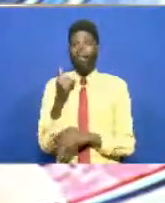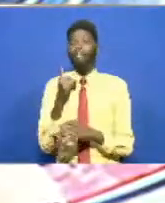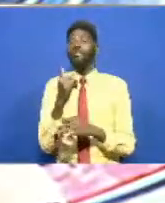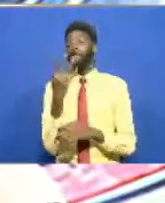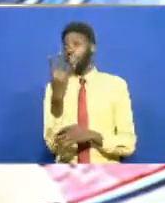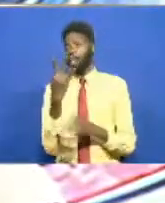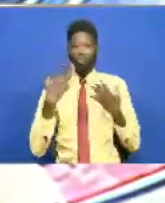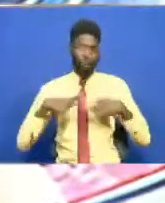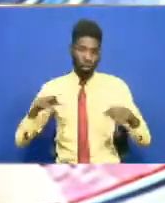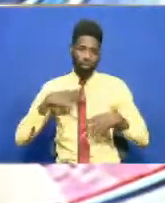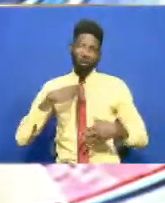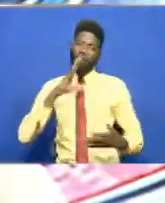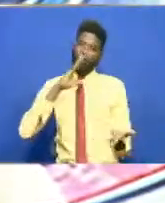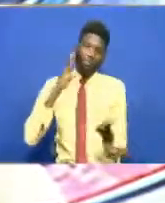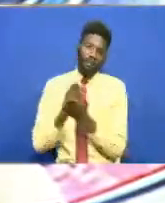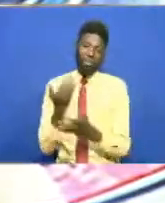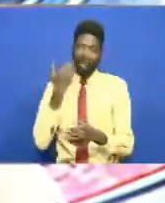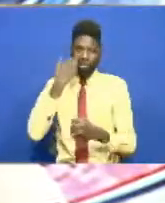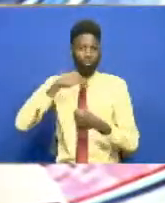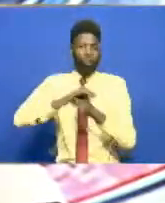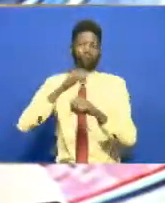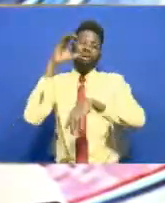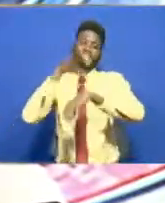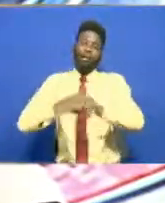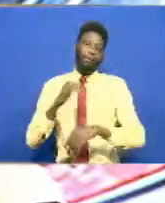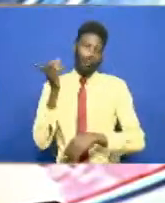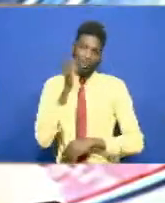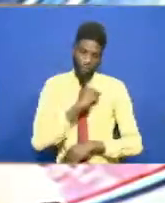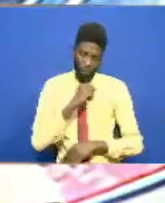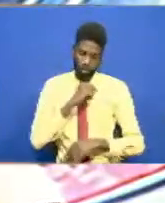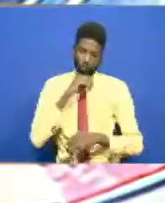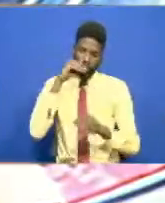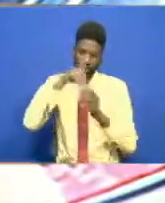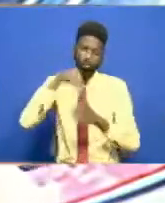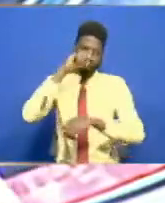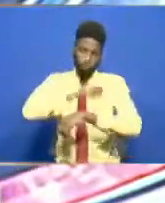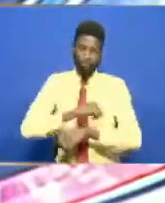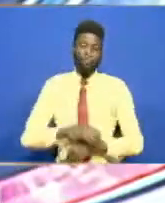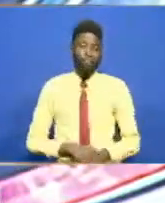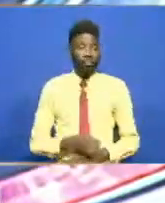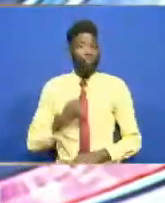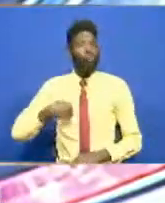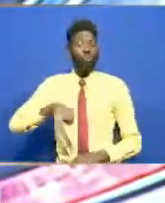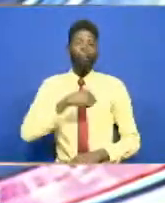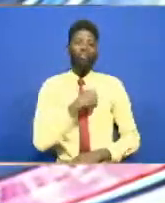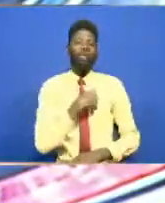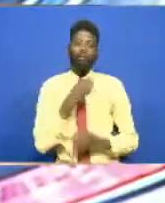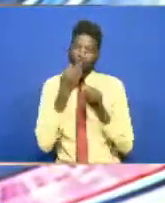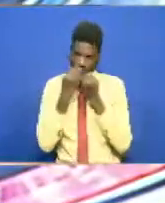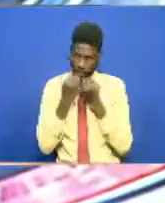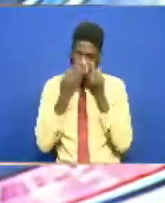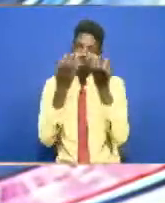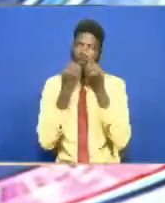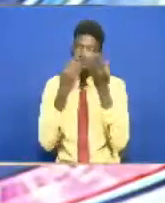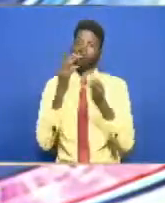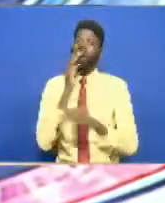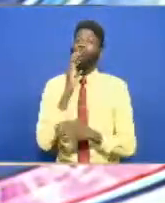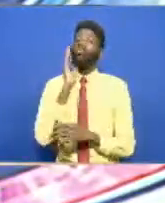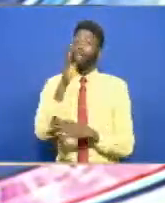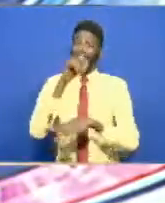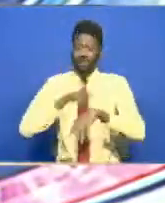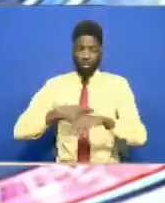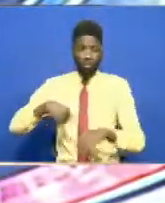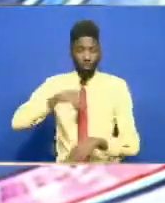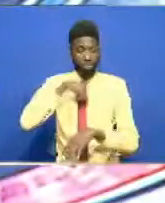4 cases of COVID-19 were reported in that particular institution. We are going to be updating you as we receive